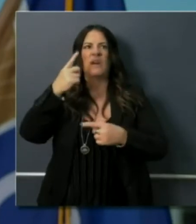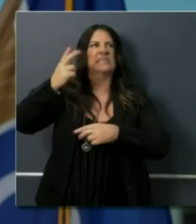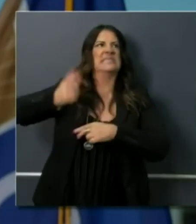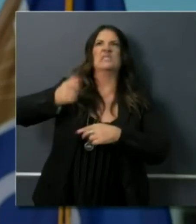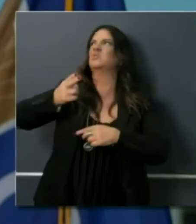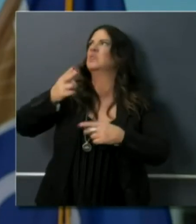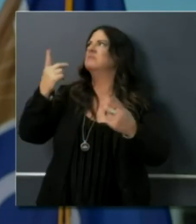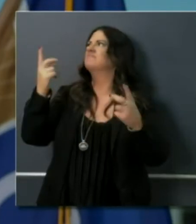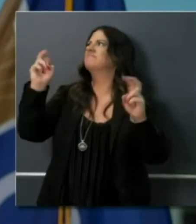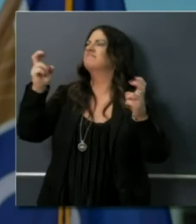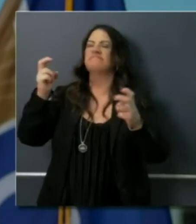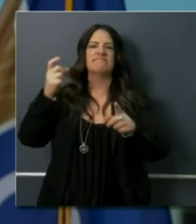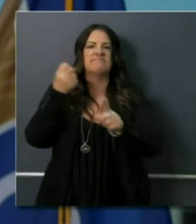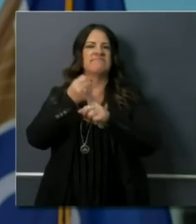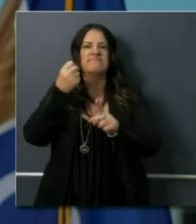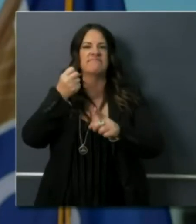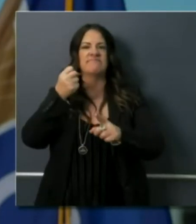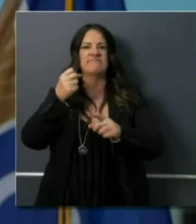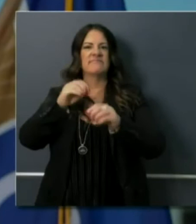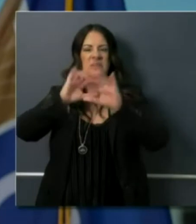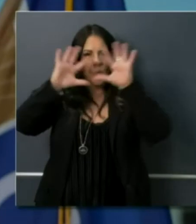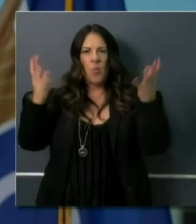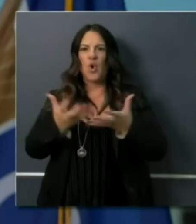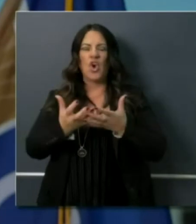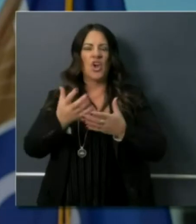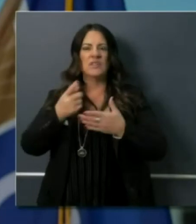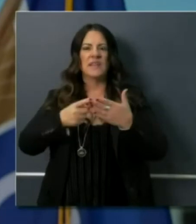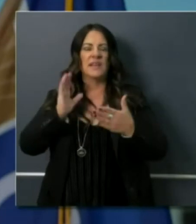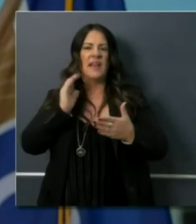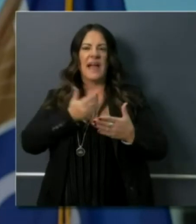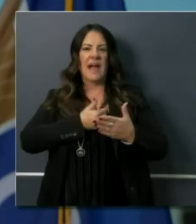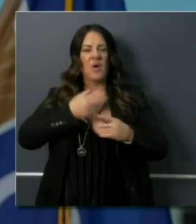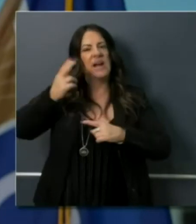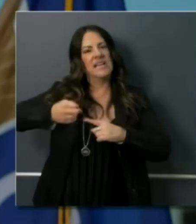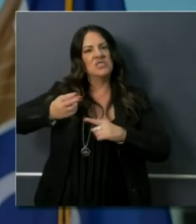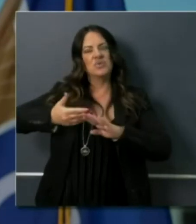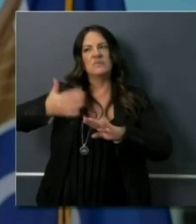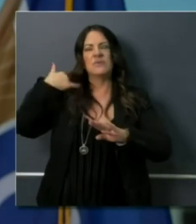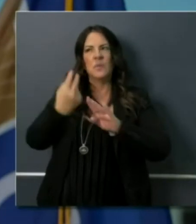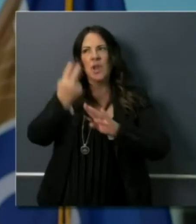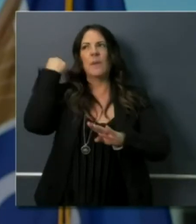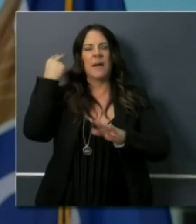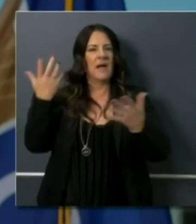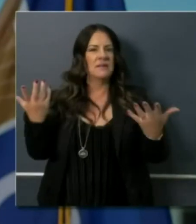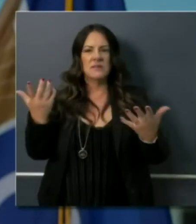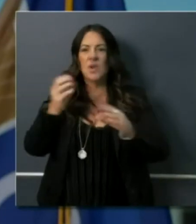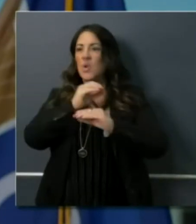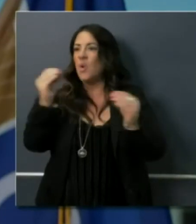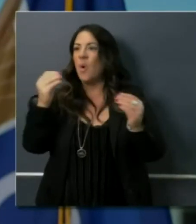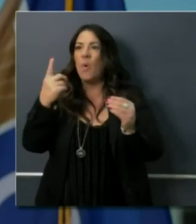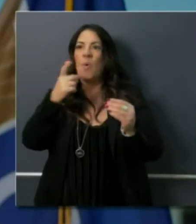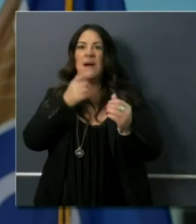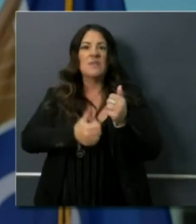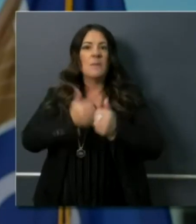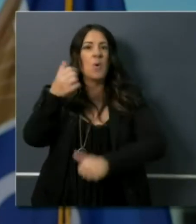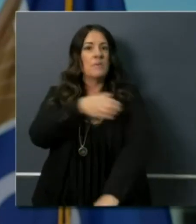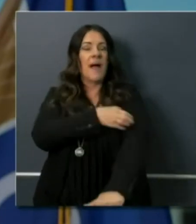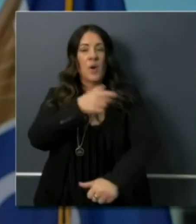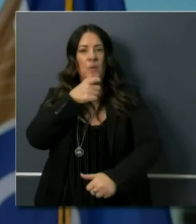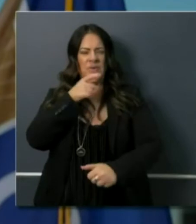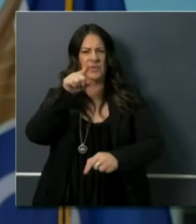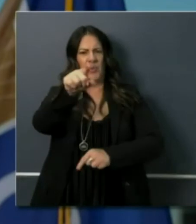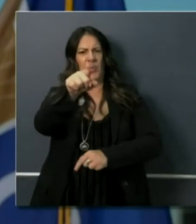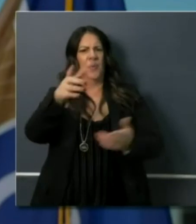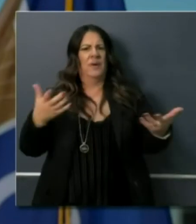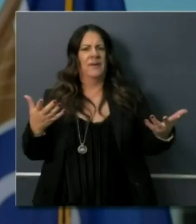determined on the basis of your individual behavior. No one can impact this more than you. No one can impact this more than you. I'll repeat that